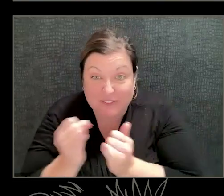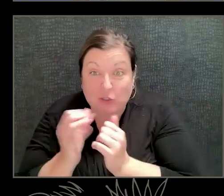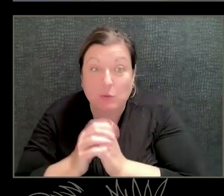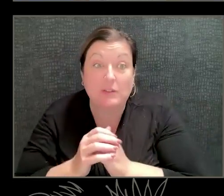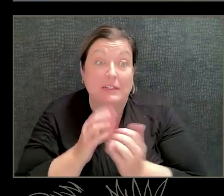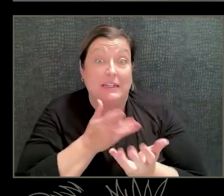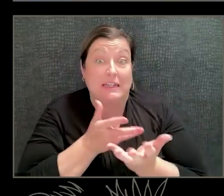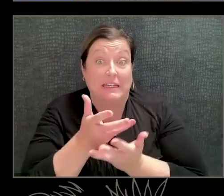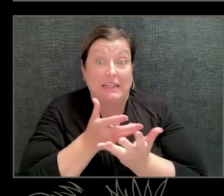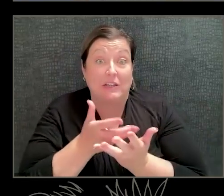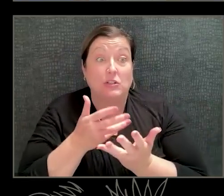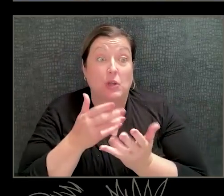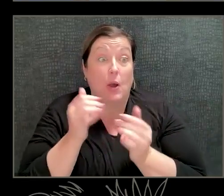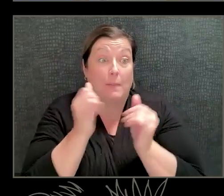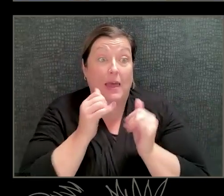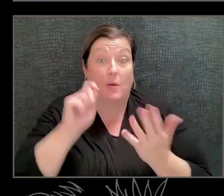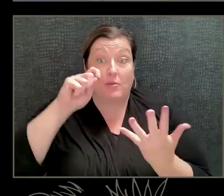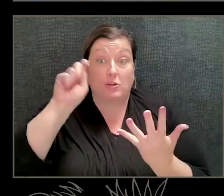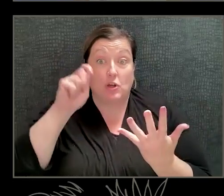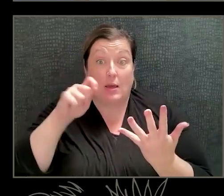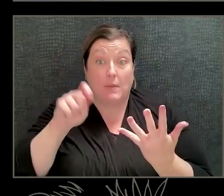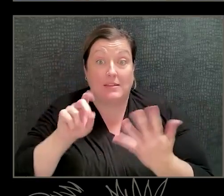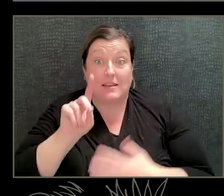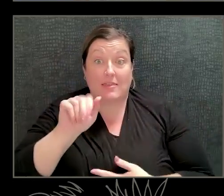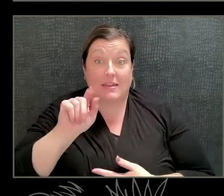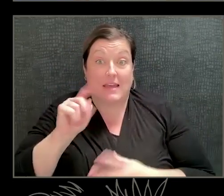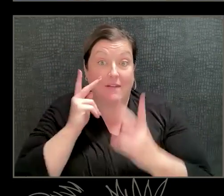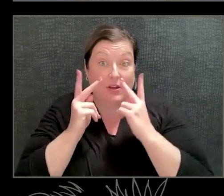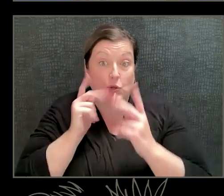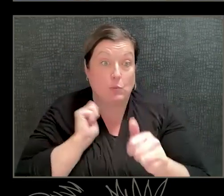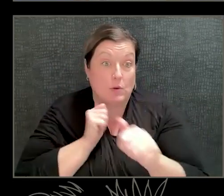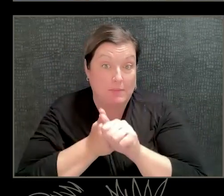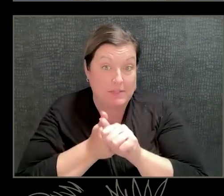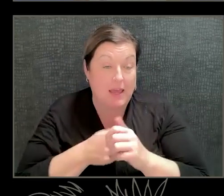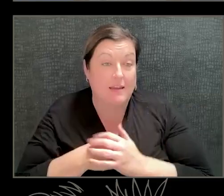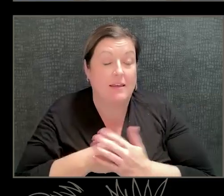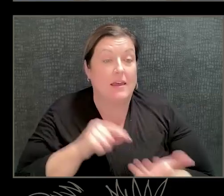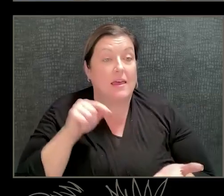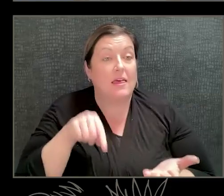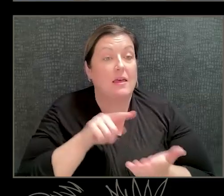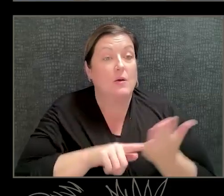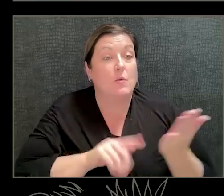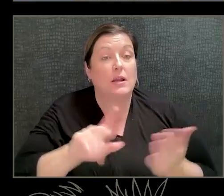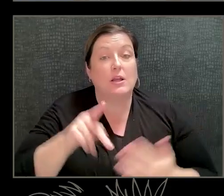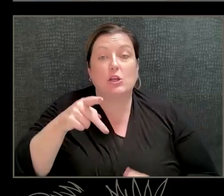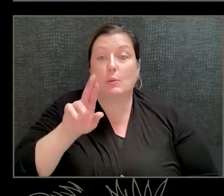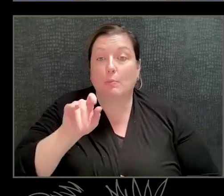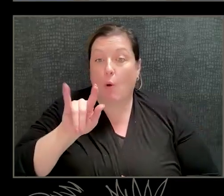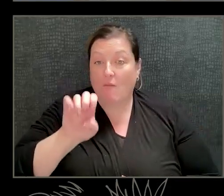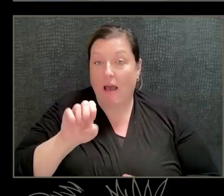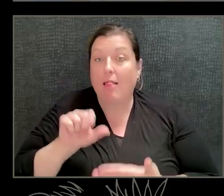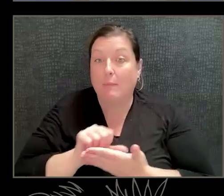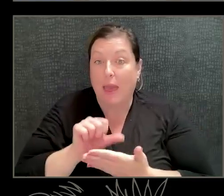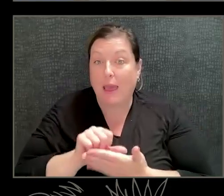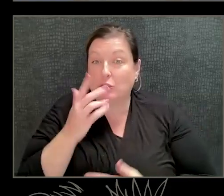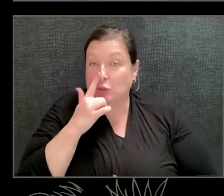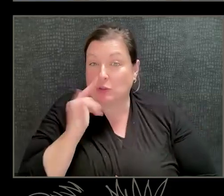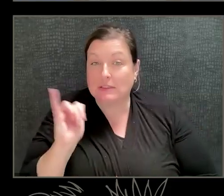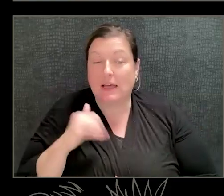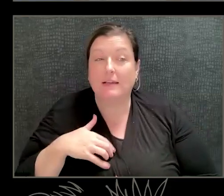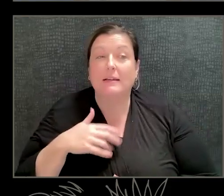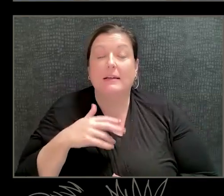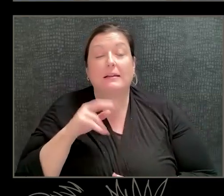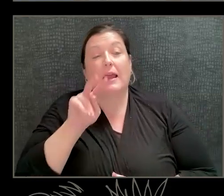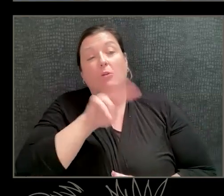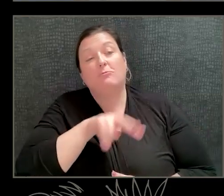start messing with those checkboxes, and the data visualization will update in real time. This is what his profile page looks like. Let's sit here for